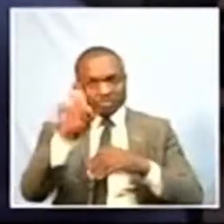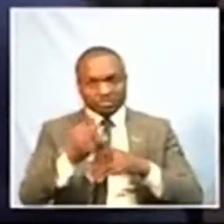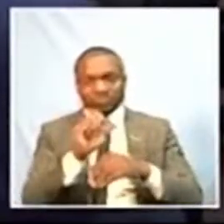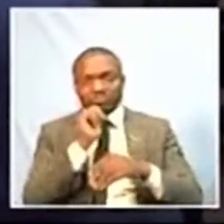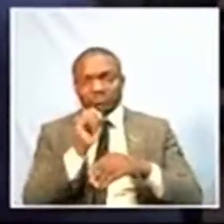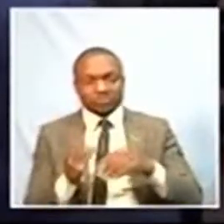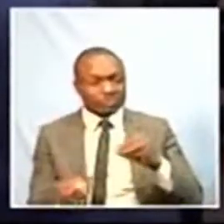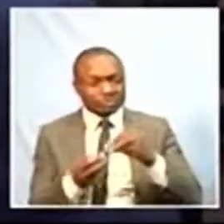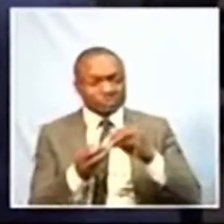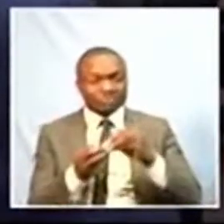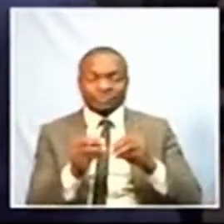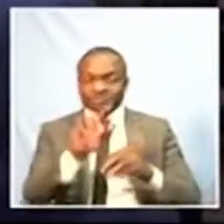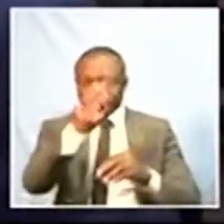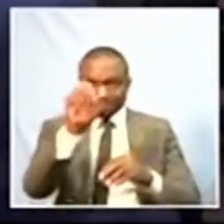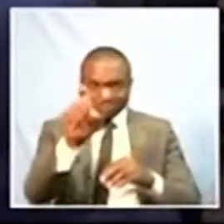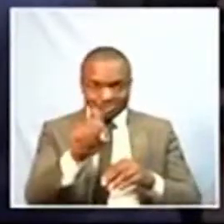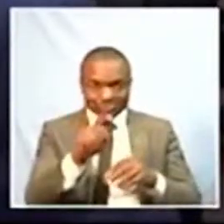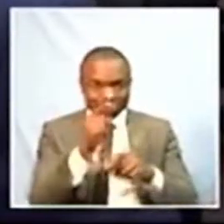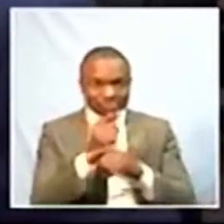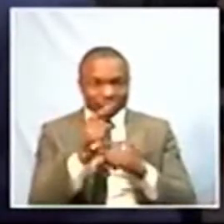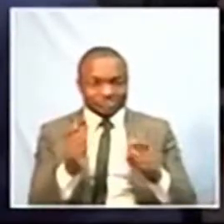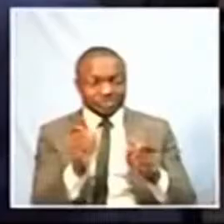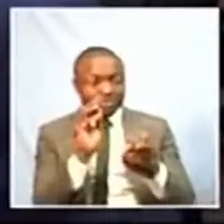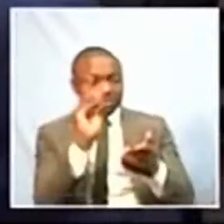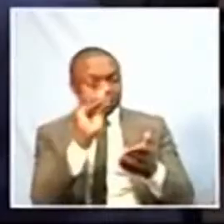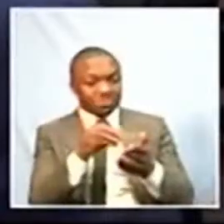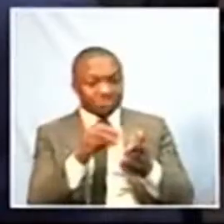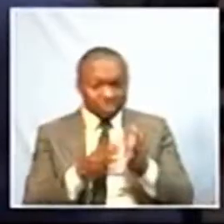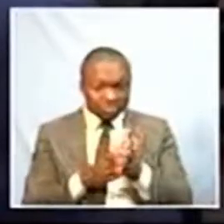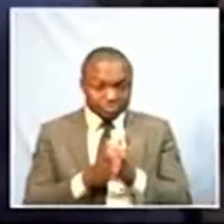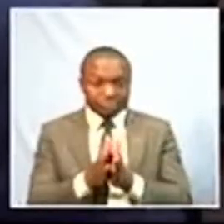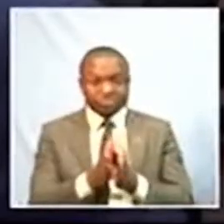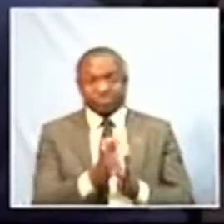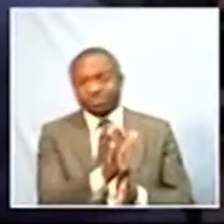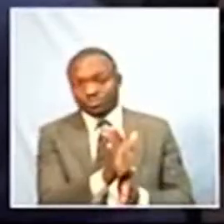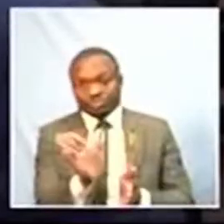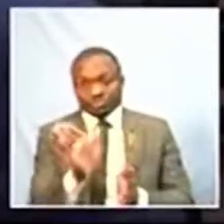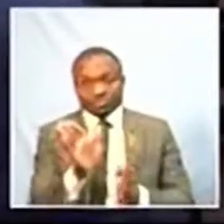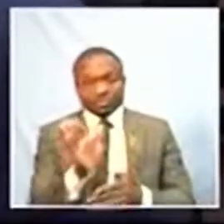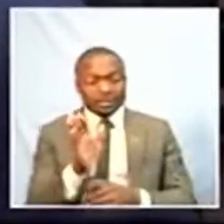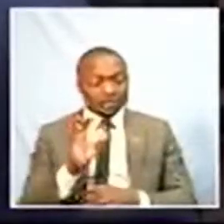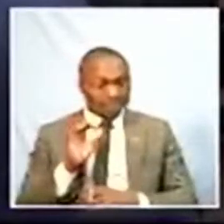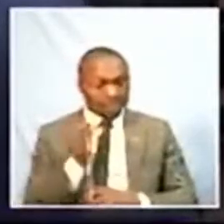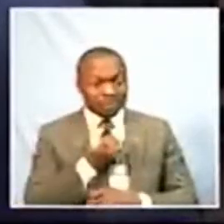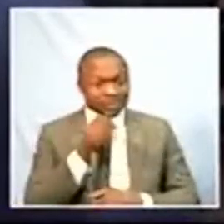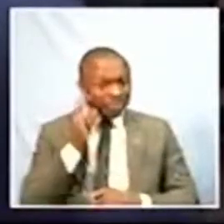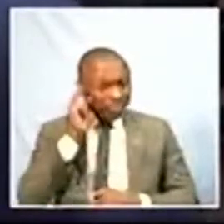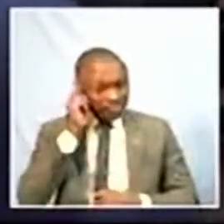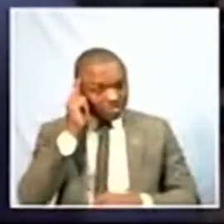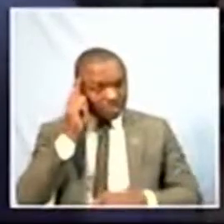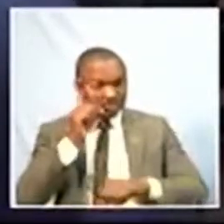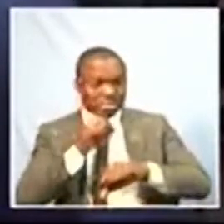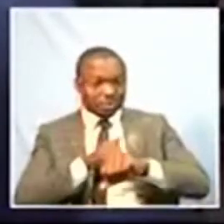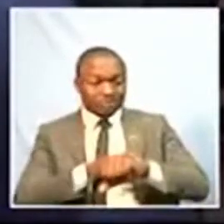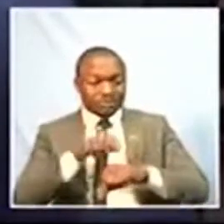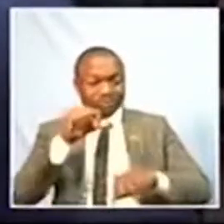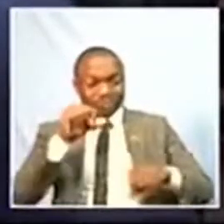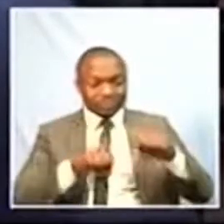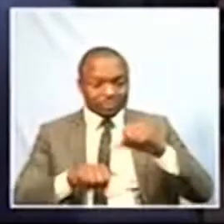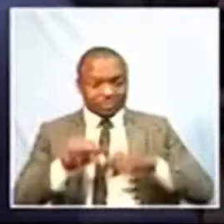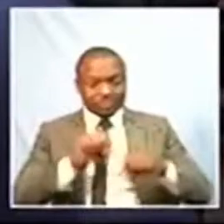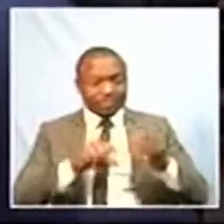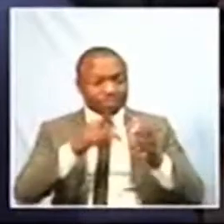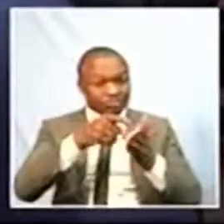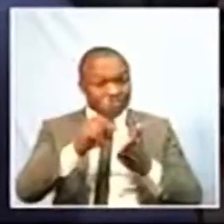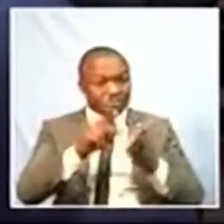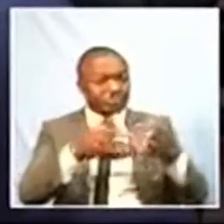question. It's just put it to divert our attentions. At the time of audit, the payment